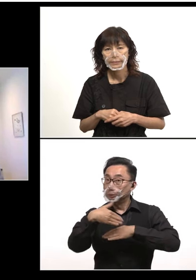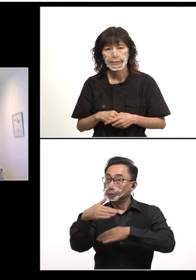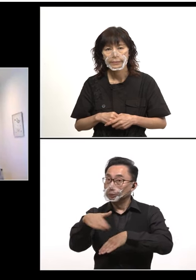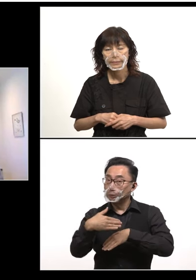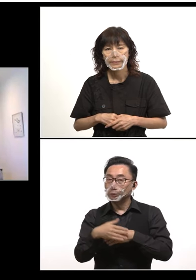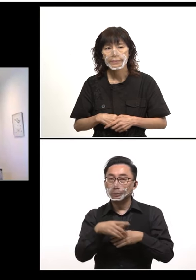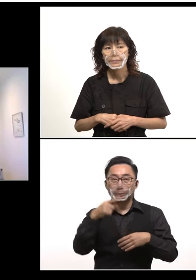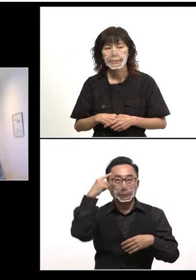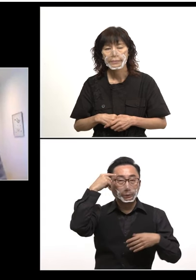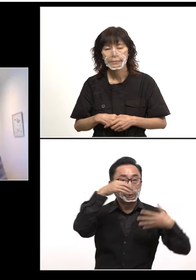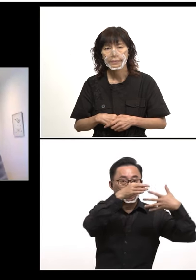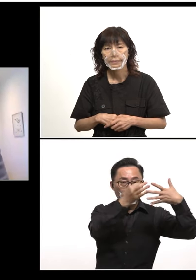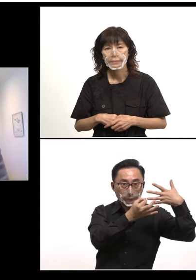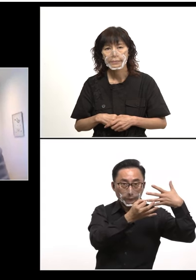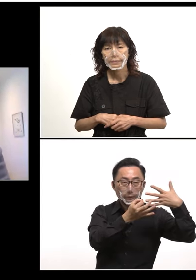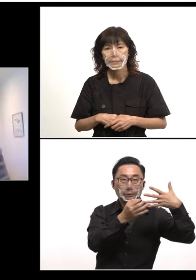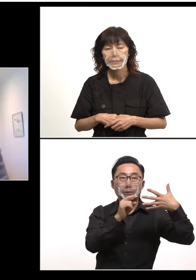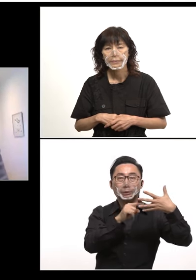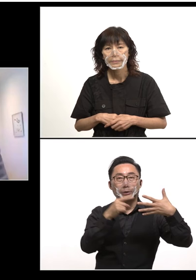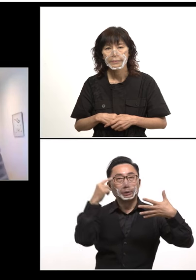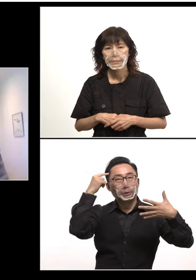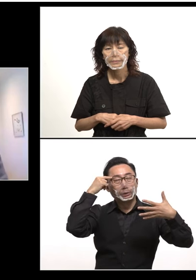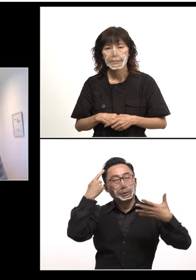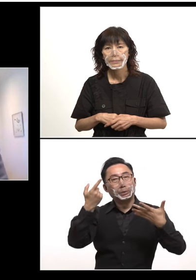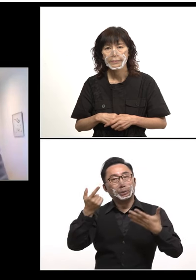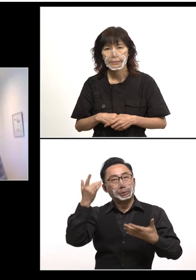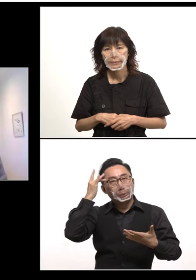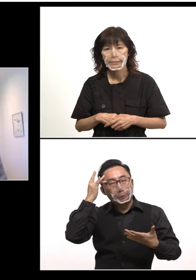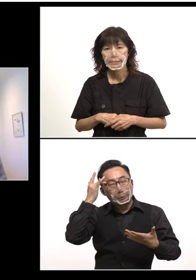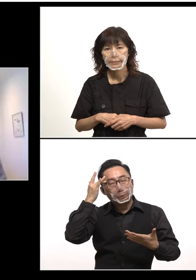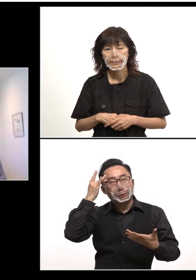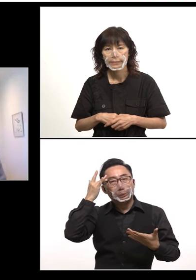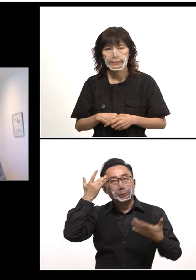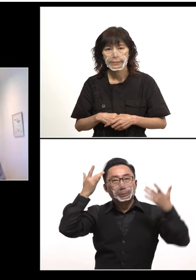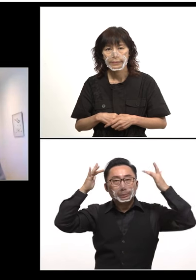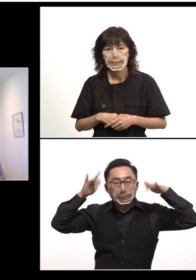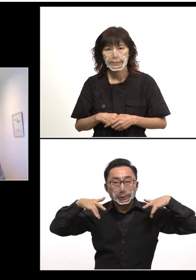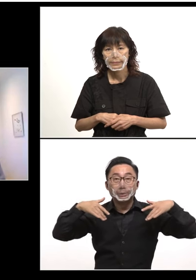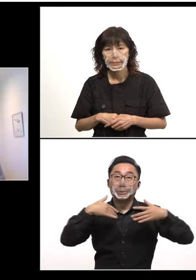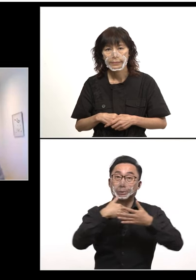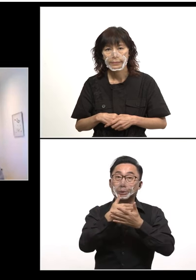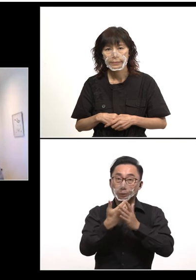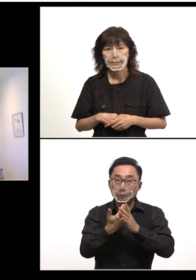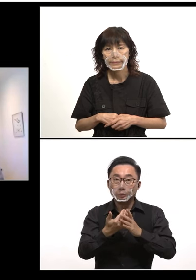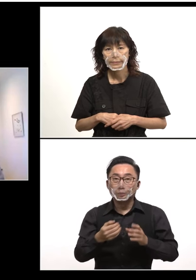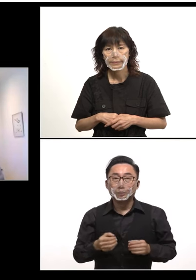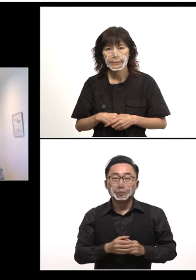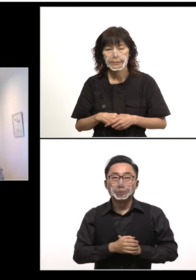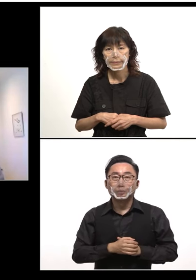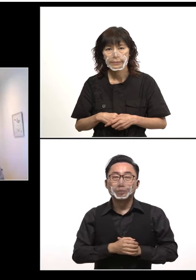and it will weave together those stories to try and convey, I guess, the state of the system here in the